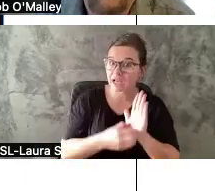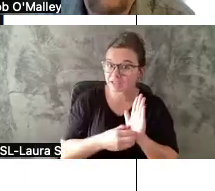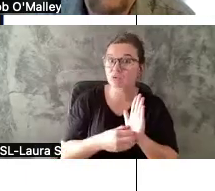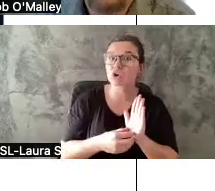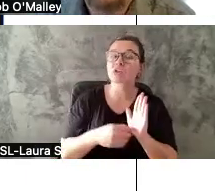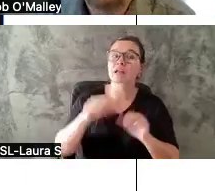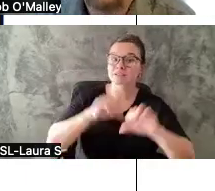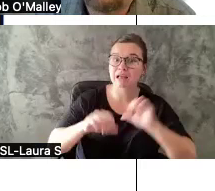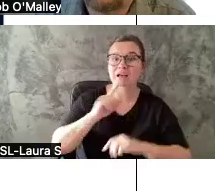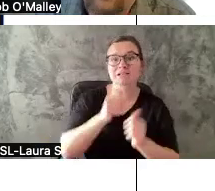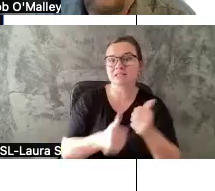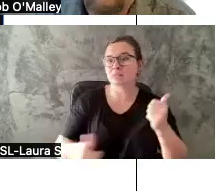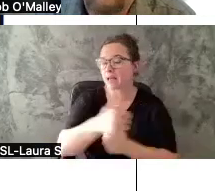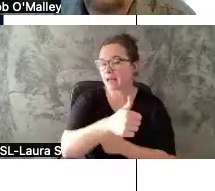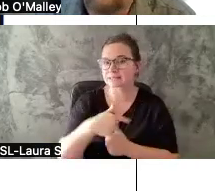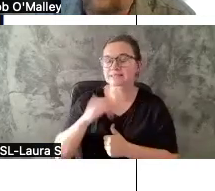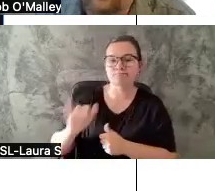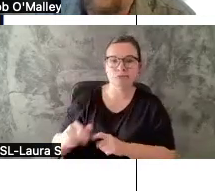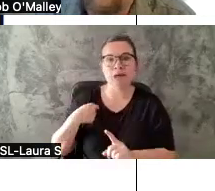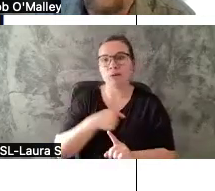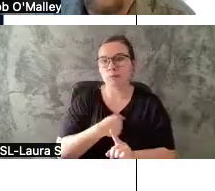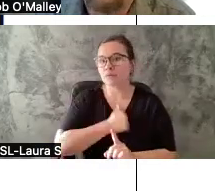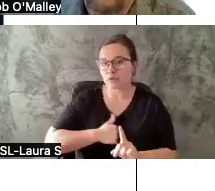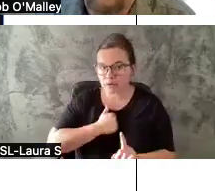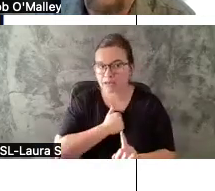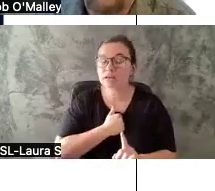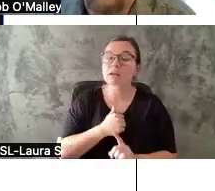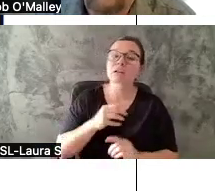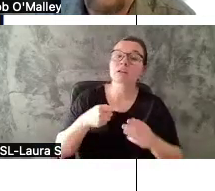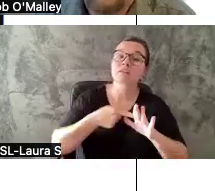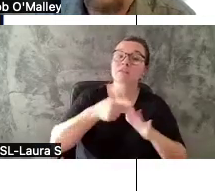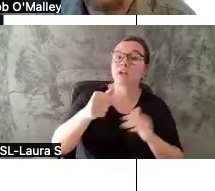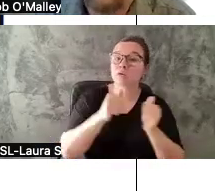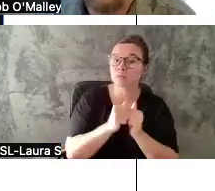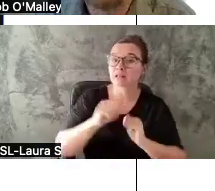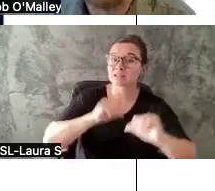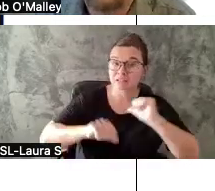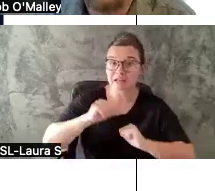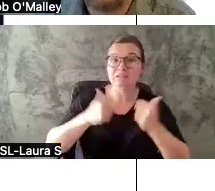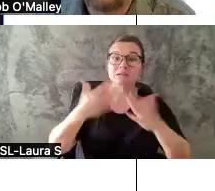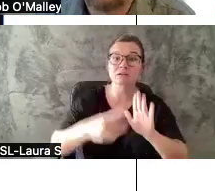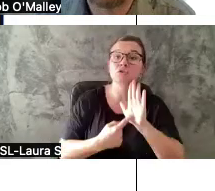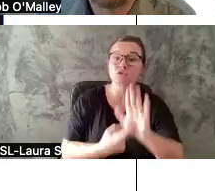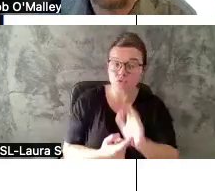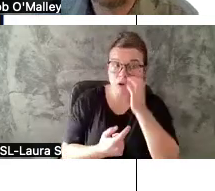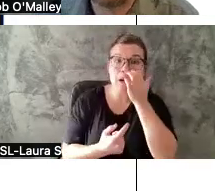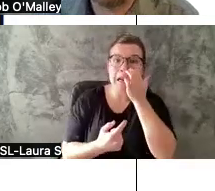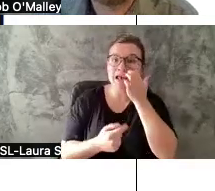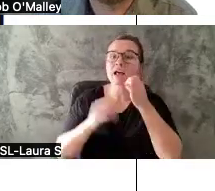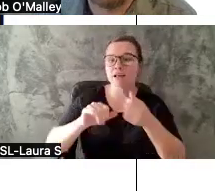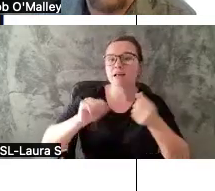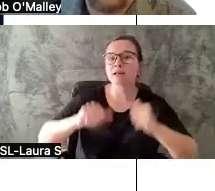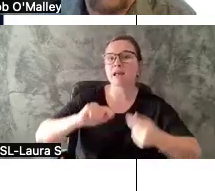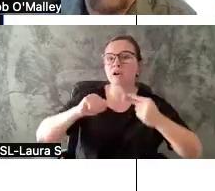moved beyond. However, science, including the field of genetics and related fields, has in some cases continued to be a source of harm